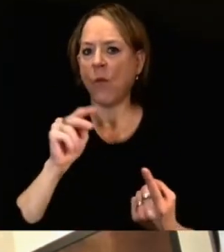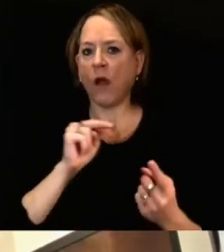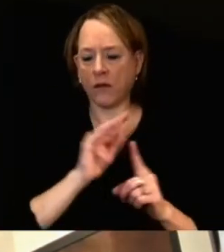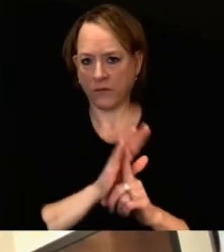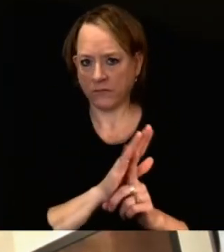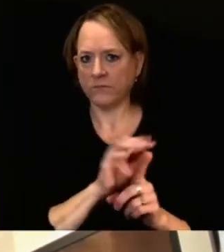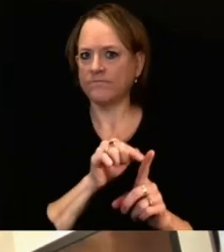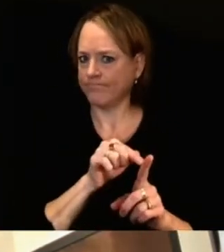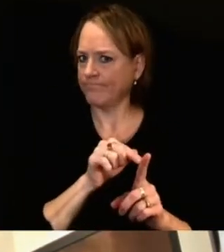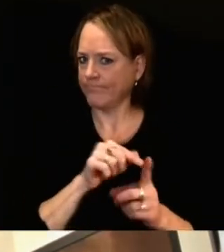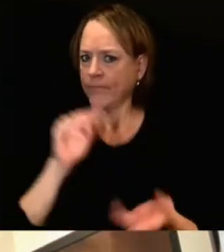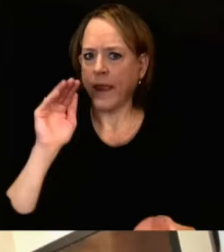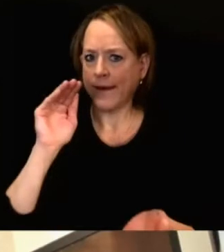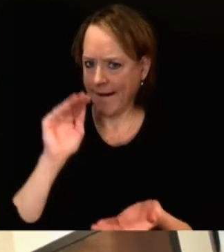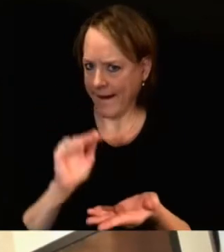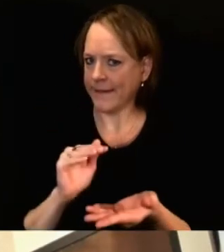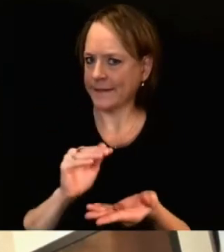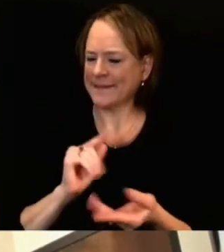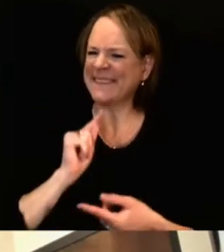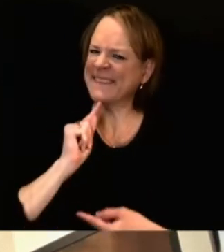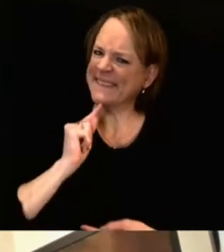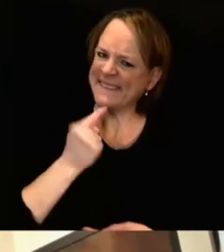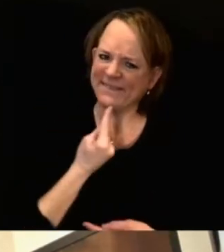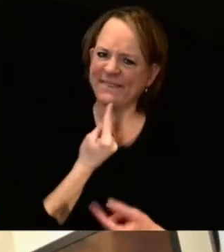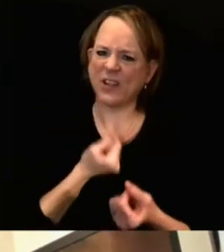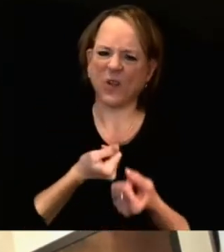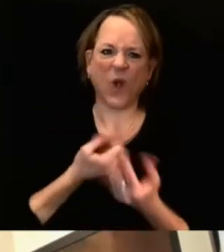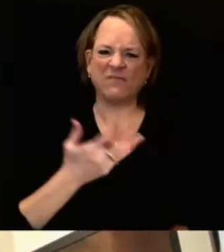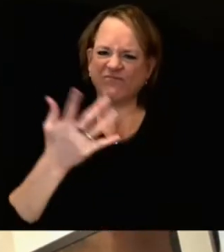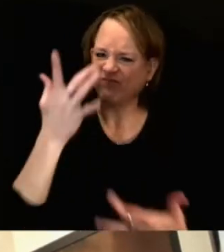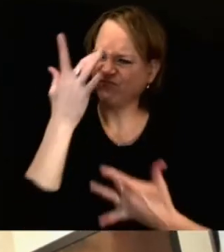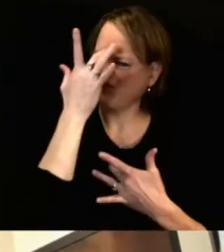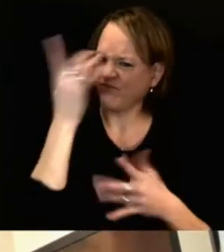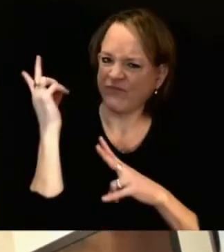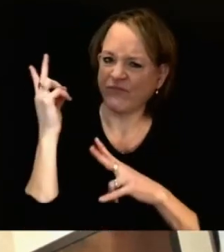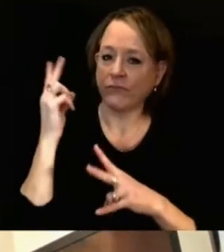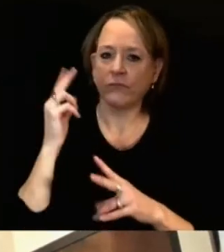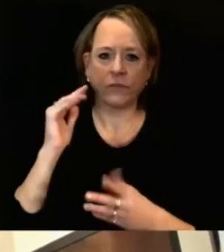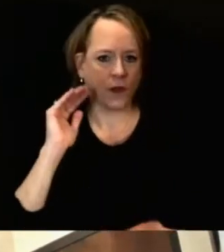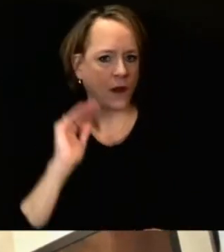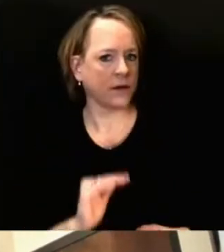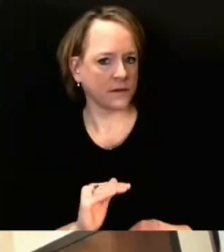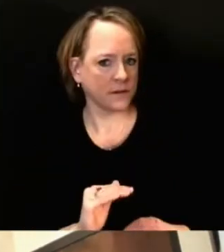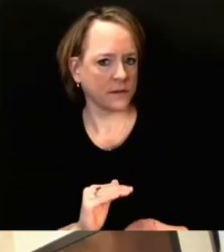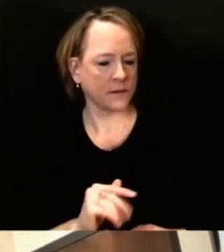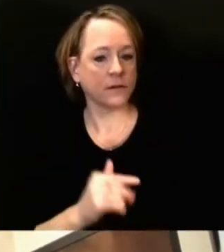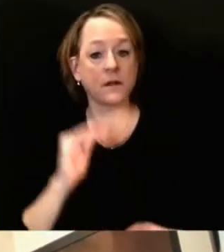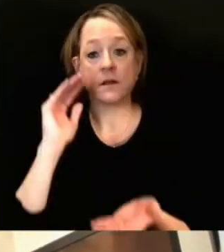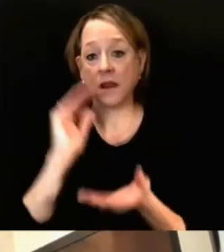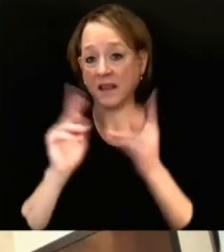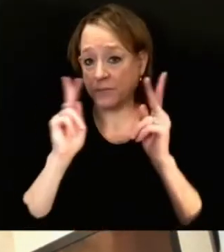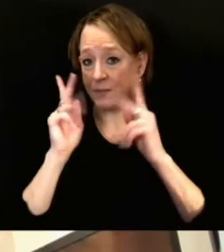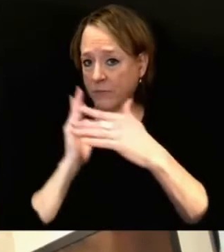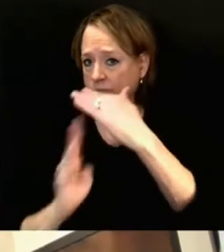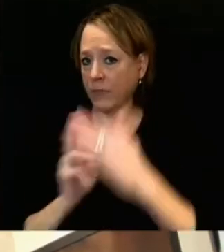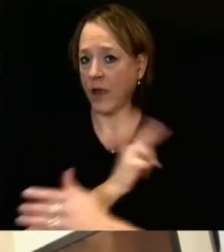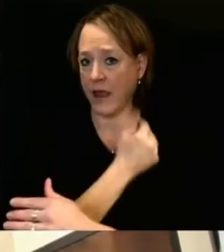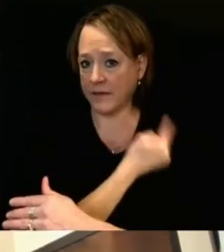severe COVID-19 and cause hospitalization. So that actually is a silver lining. It's, we